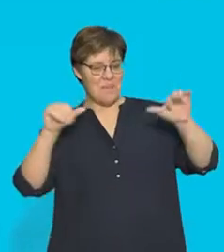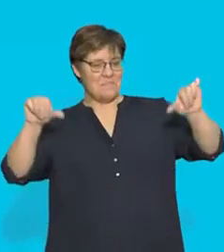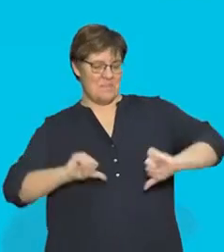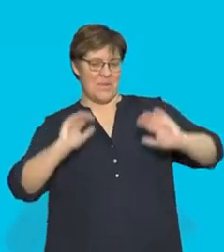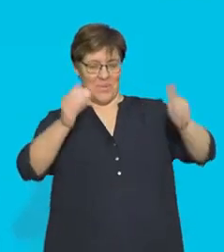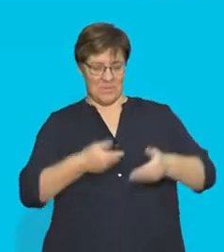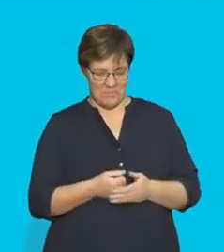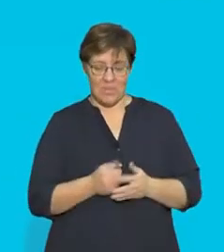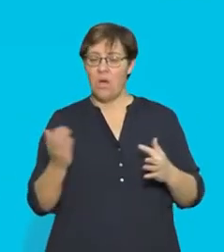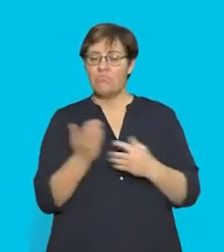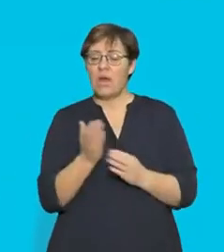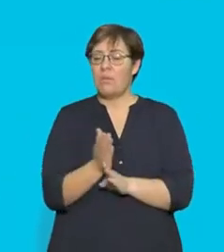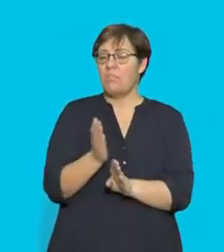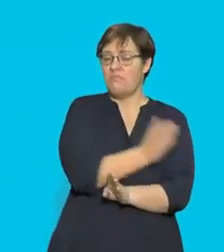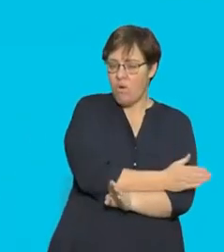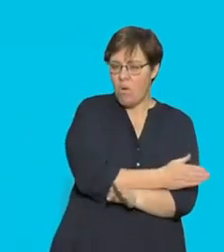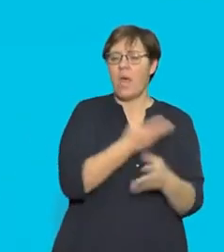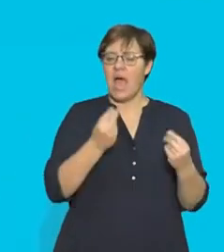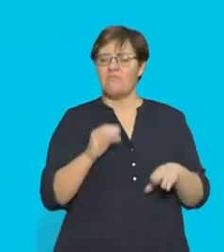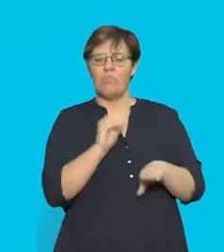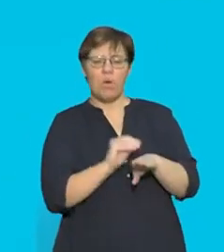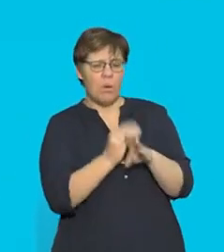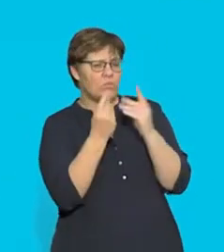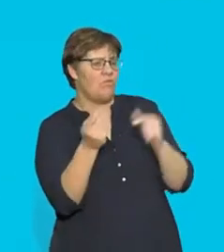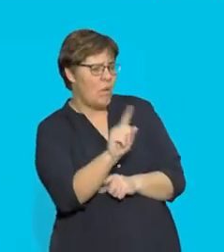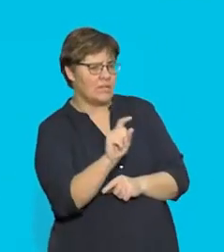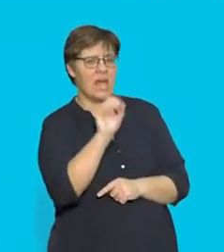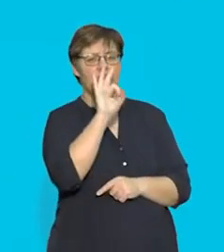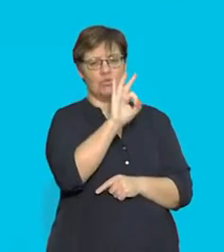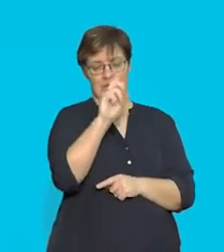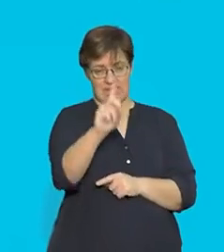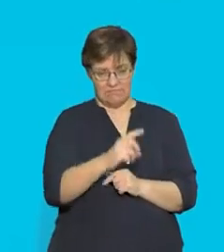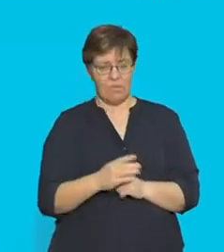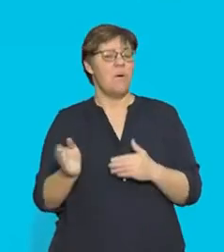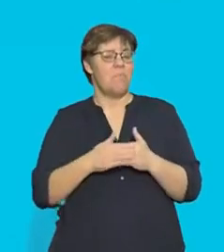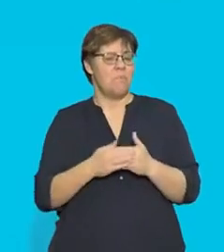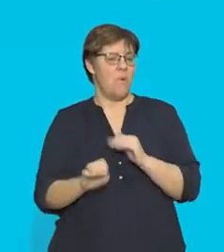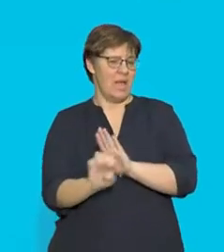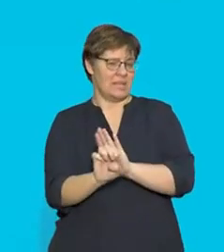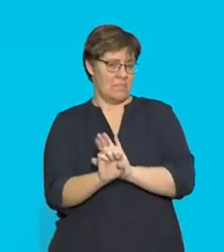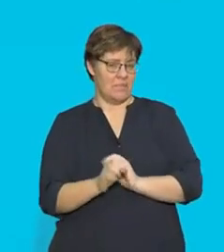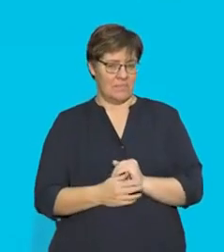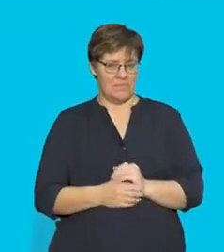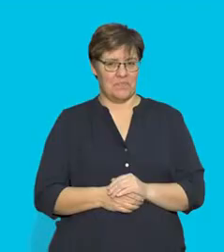Hi, welcome back. Before the break, we were dealing with 3D problems. So let's continue with another example.